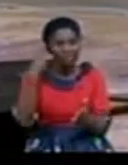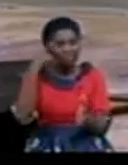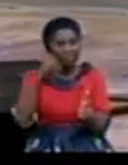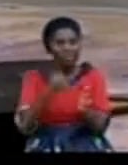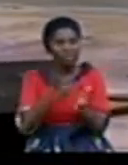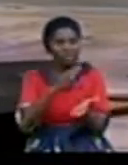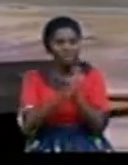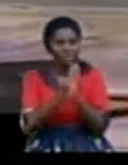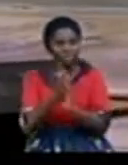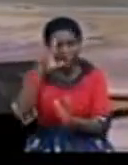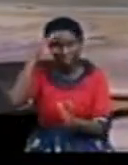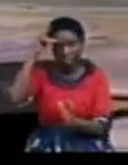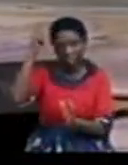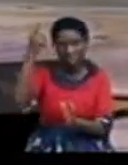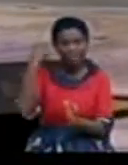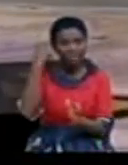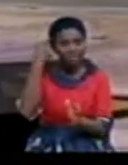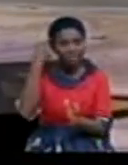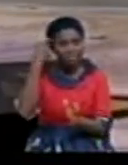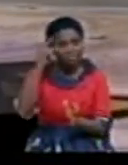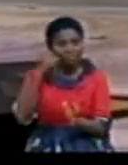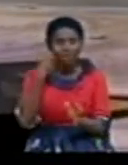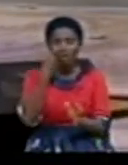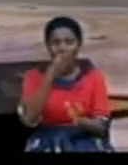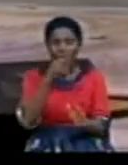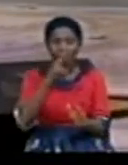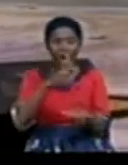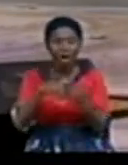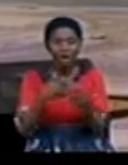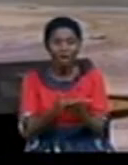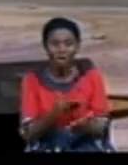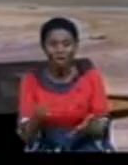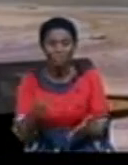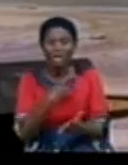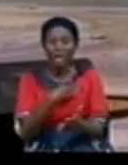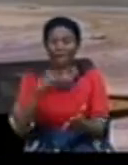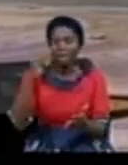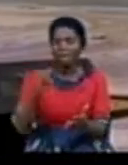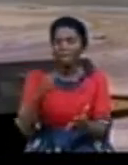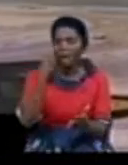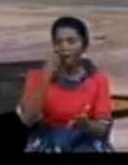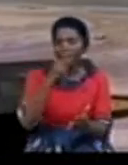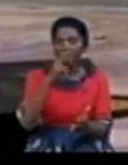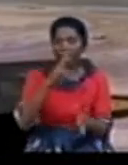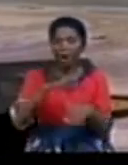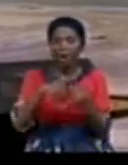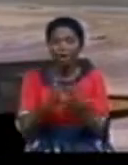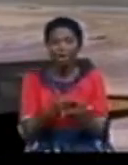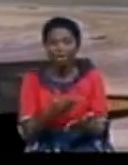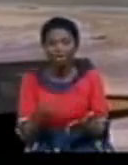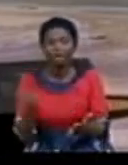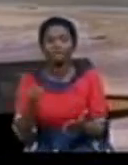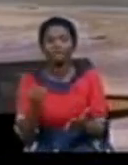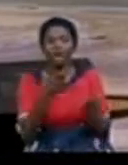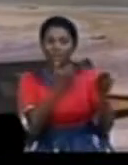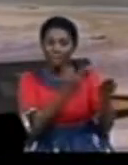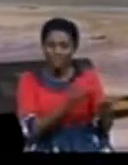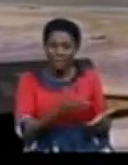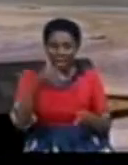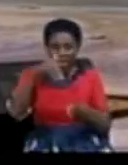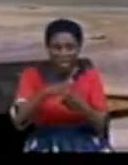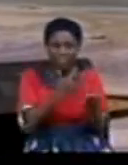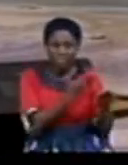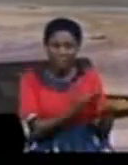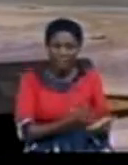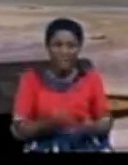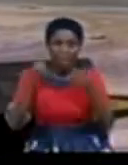whom are all things, and by whom are all things, in bringing many sons to